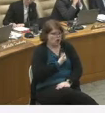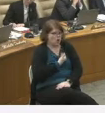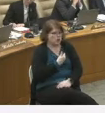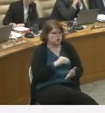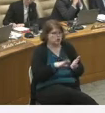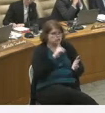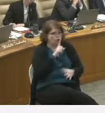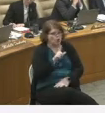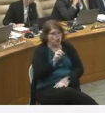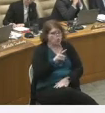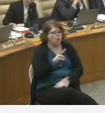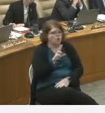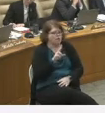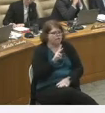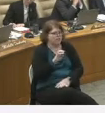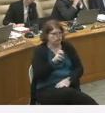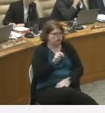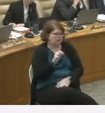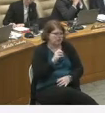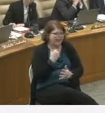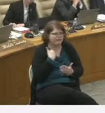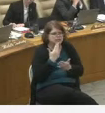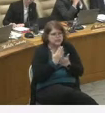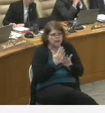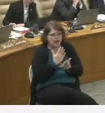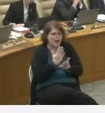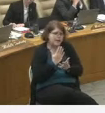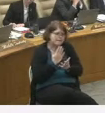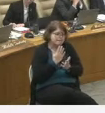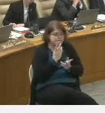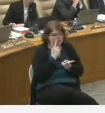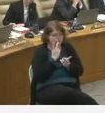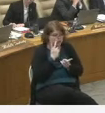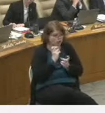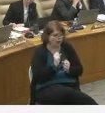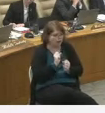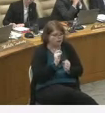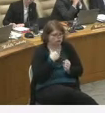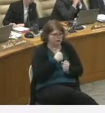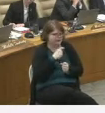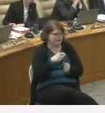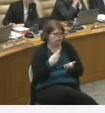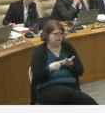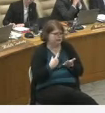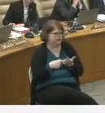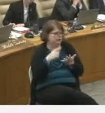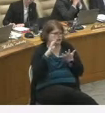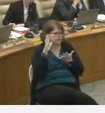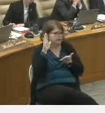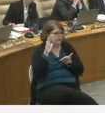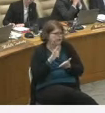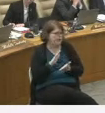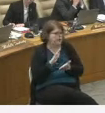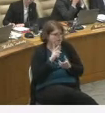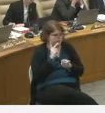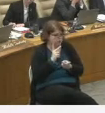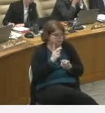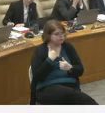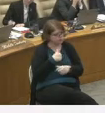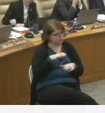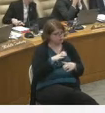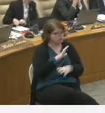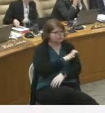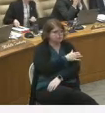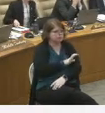vision they're not totally blind they have some typical vision and so we need to talk about low vision we do low vision clinics across the state